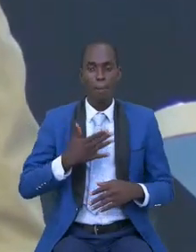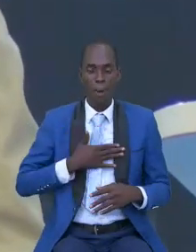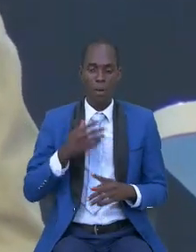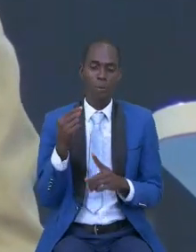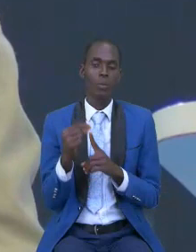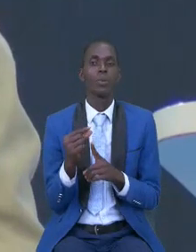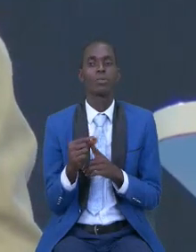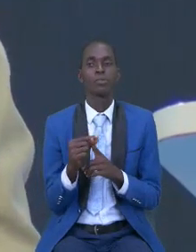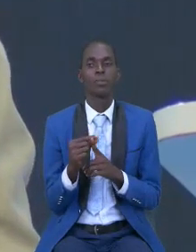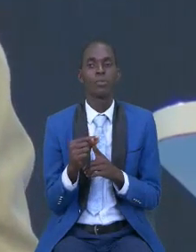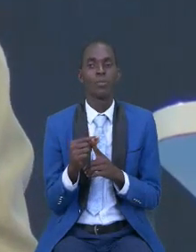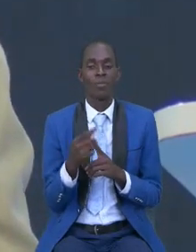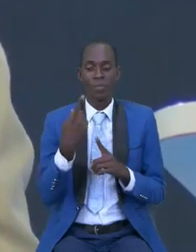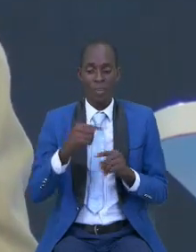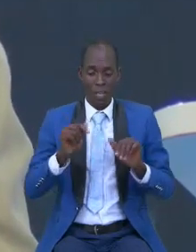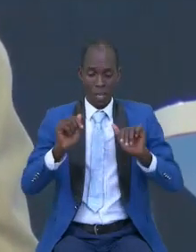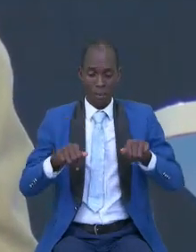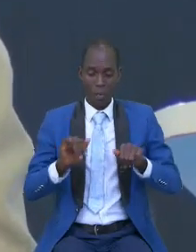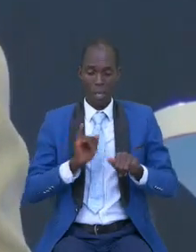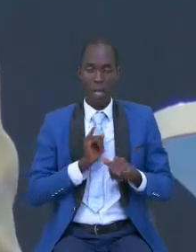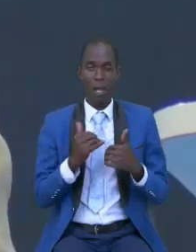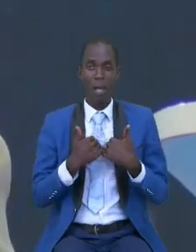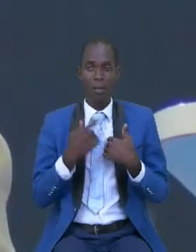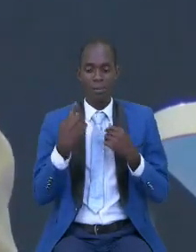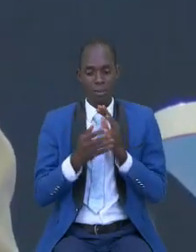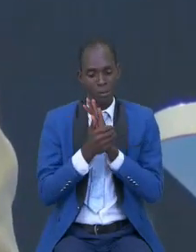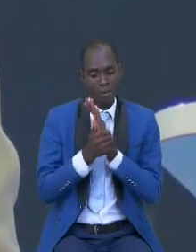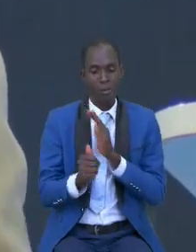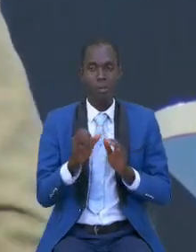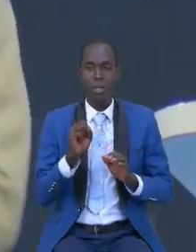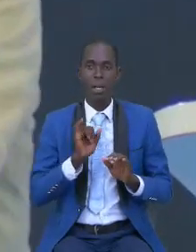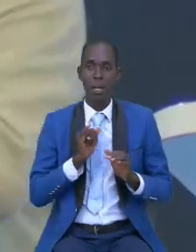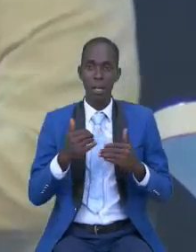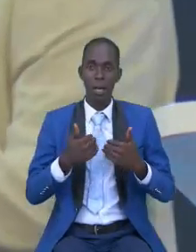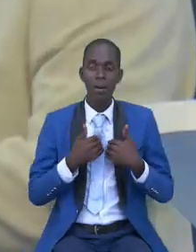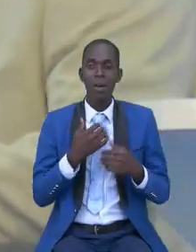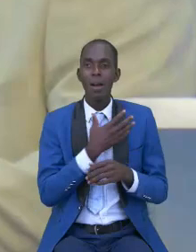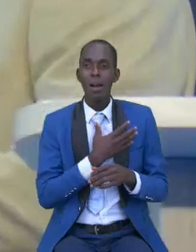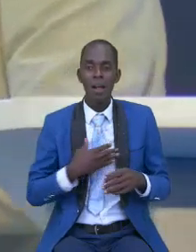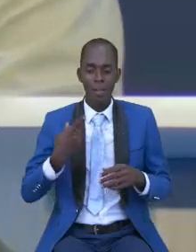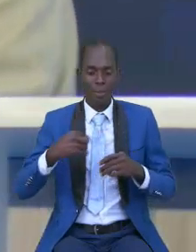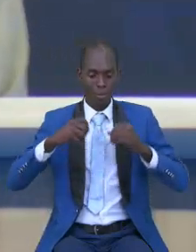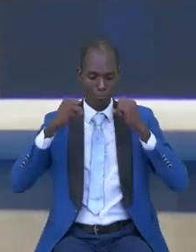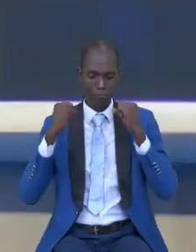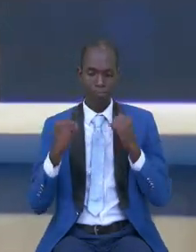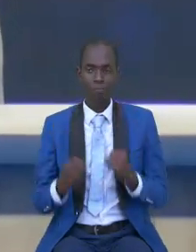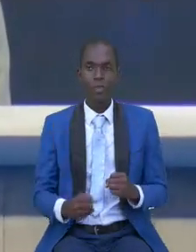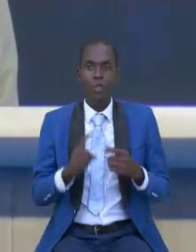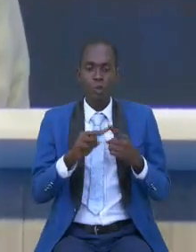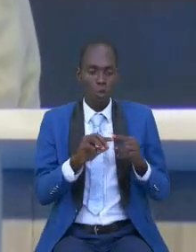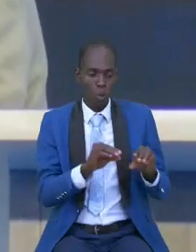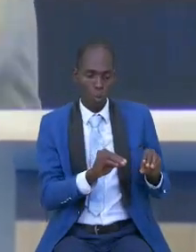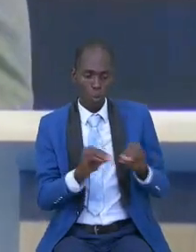word. The ability I have, the skill I have, and the power to move